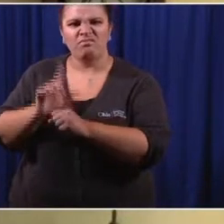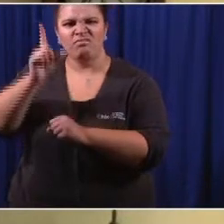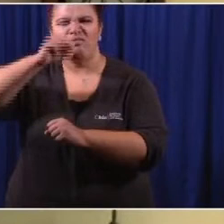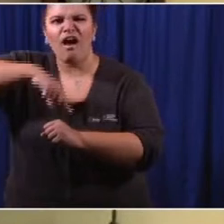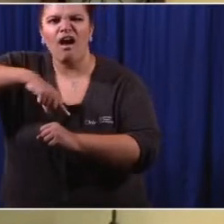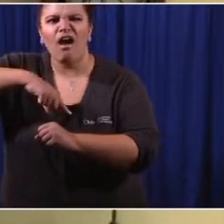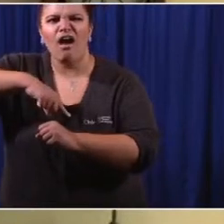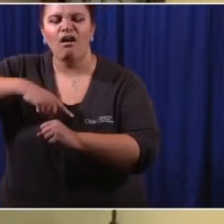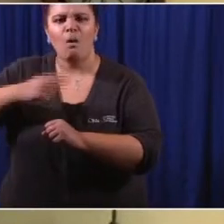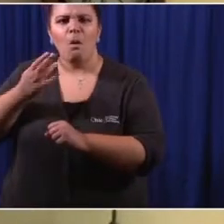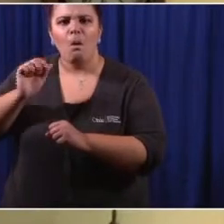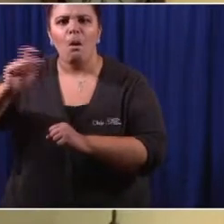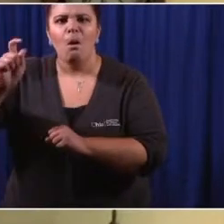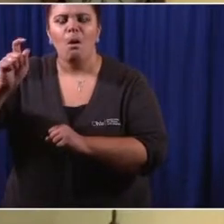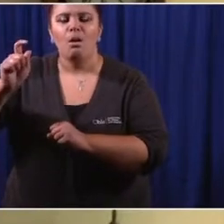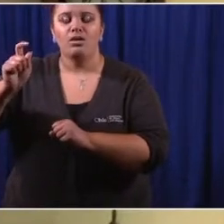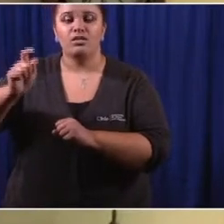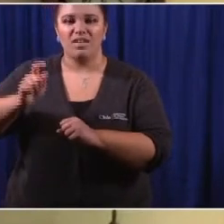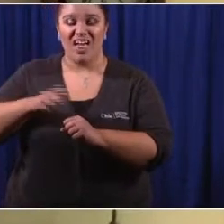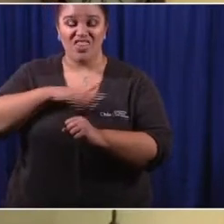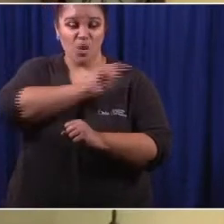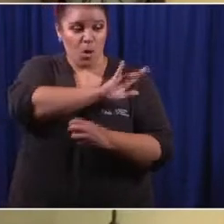people of Ohio? Thank you.